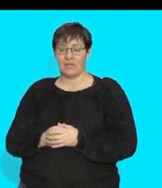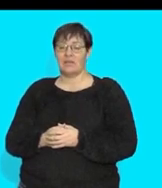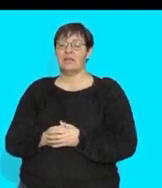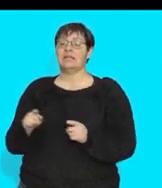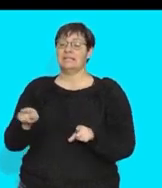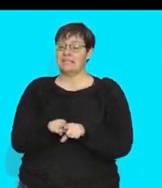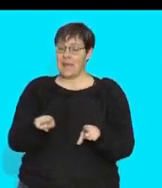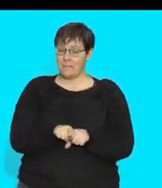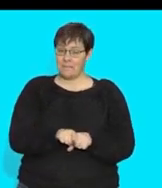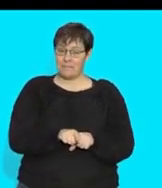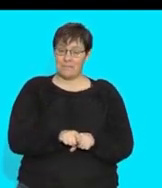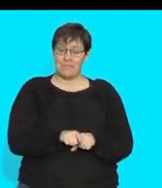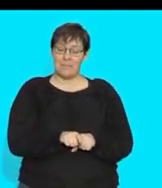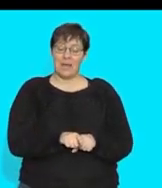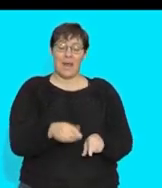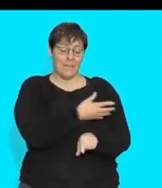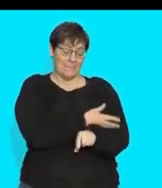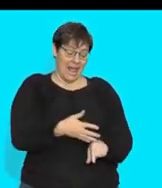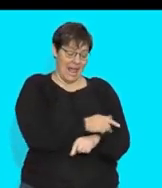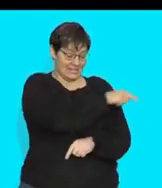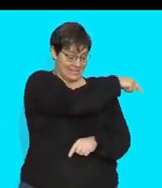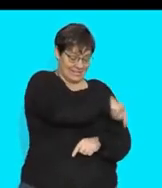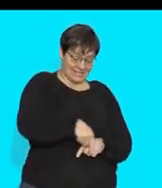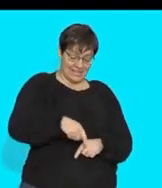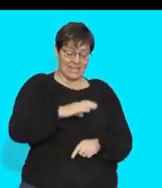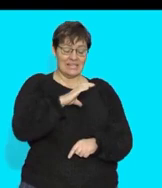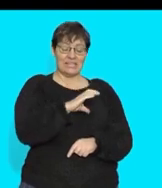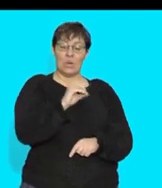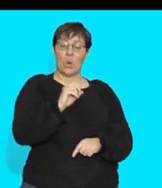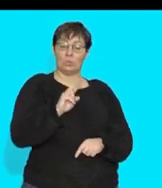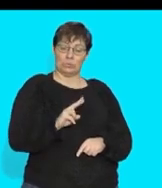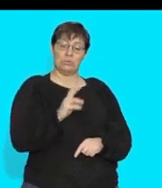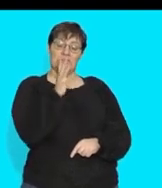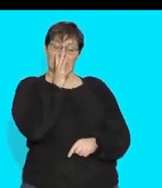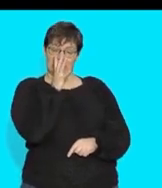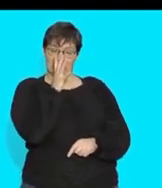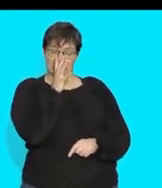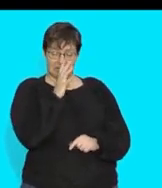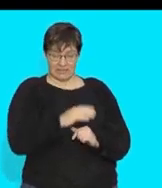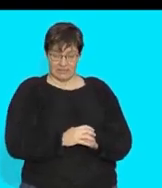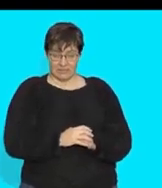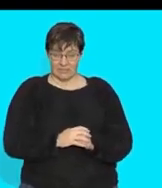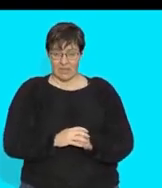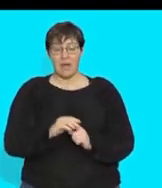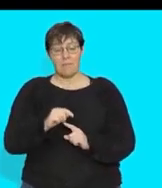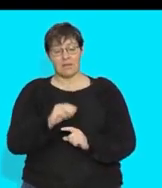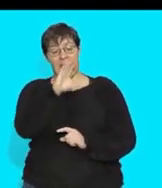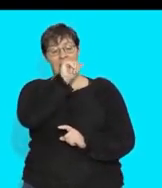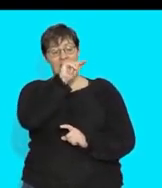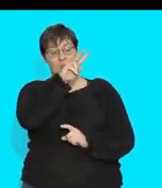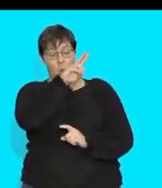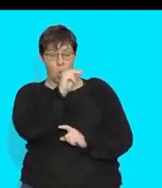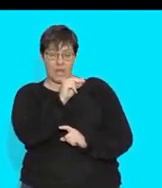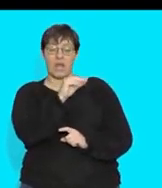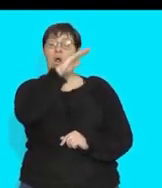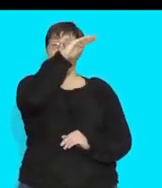other side of it is in the blood, we have a high concentration of carbon dioxide.